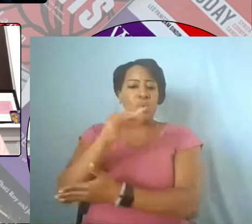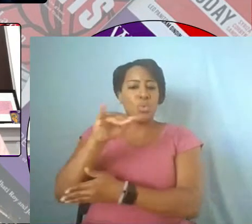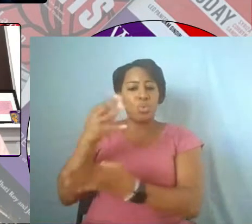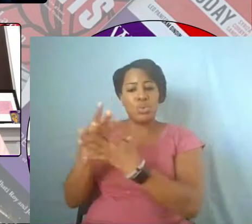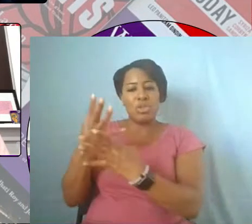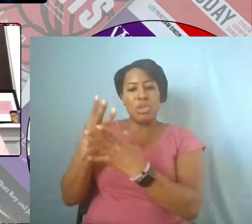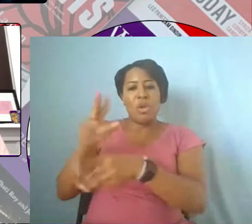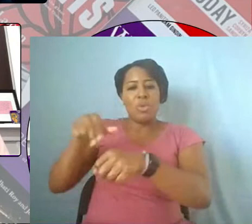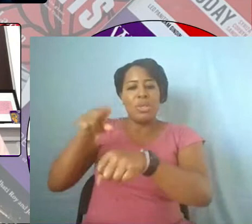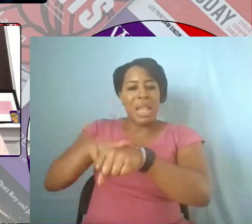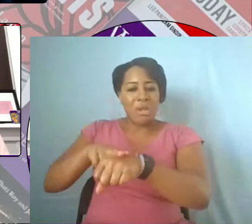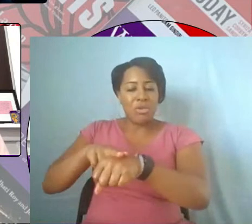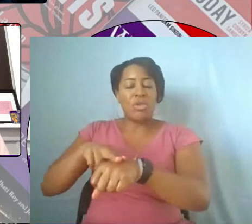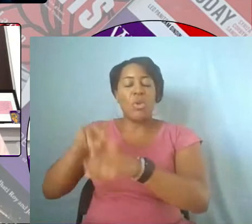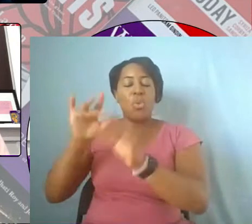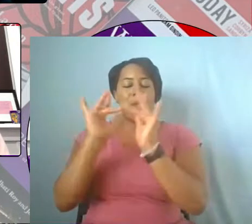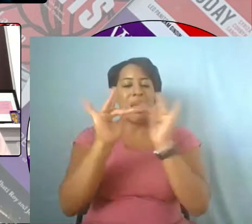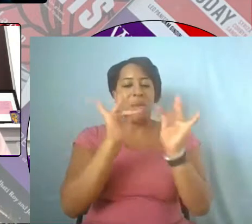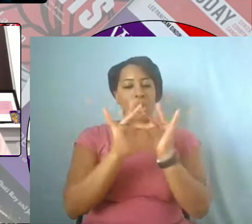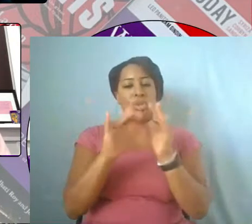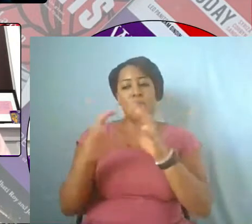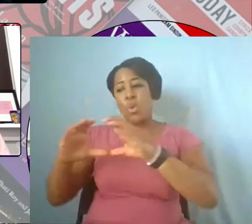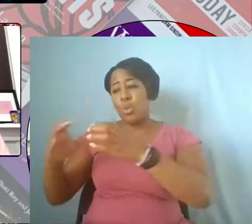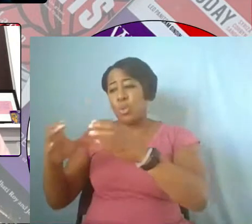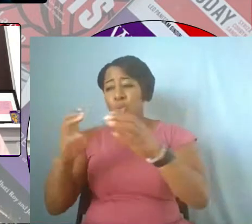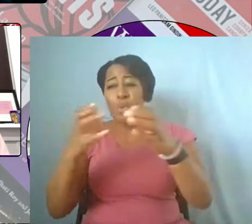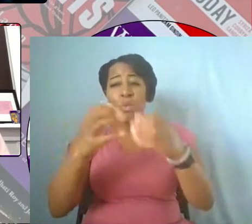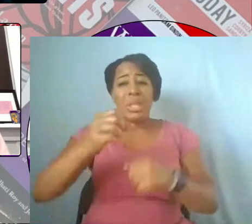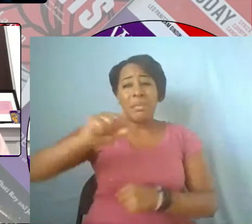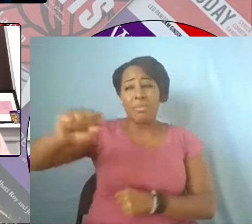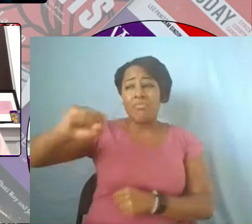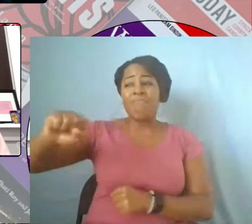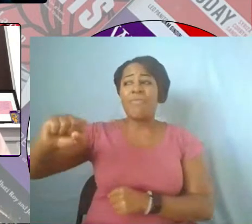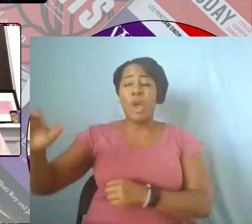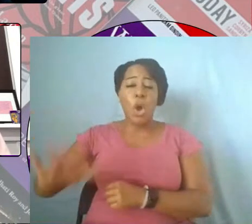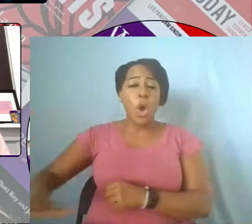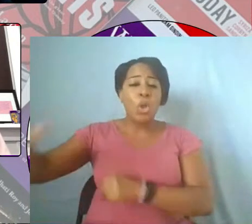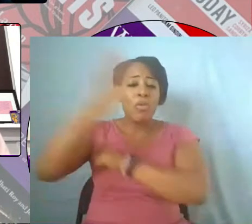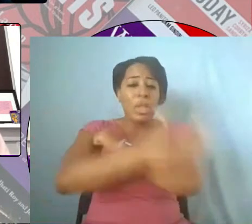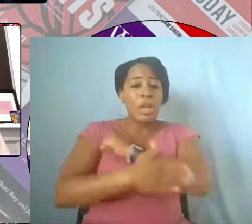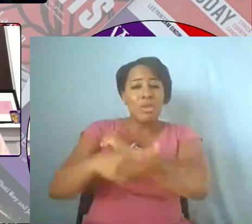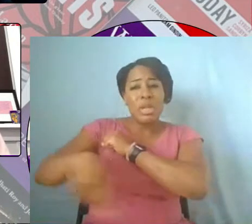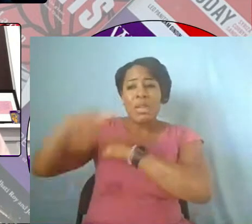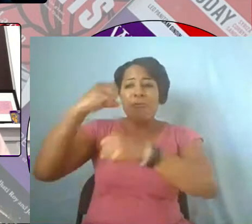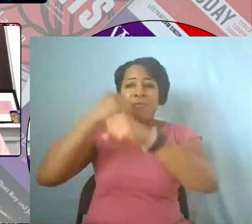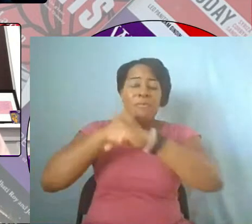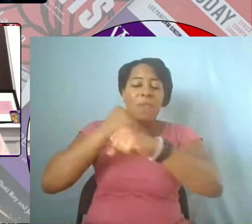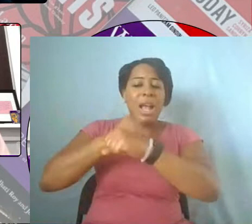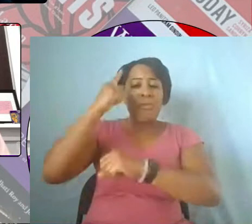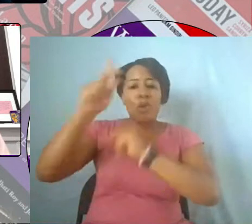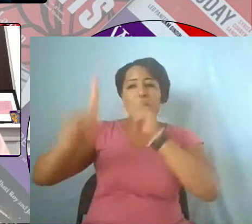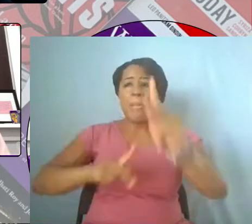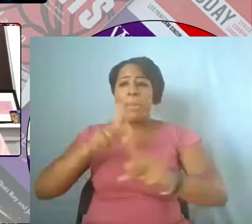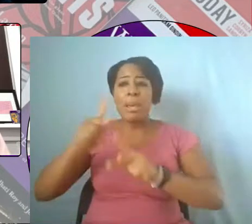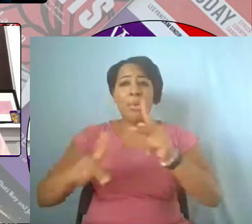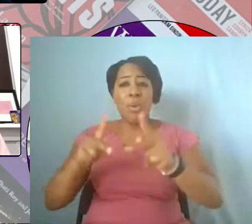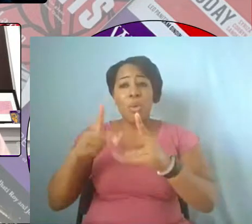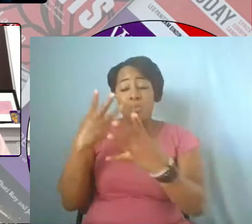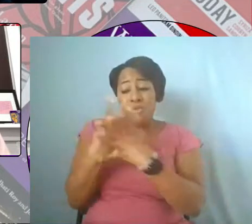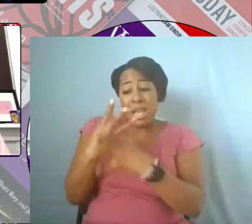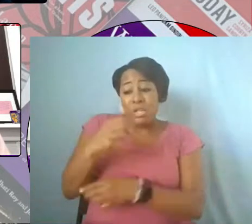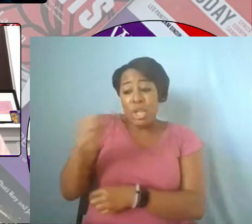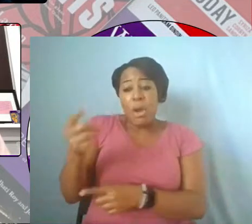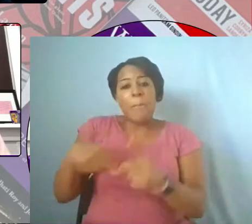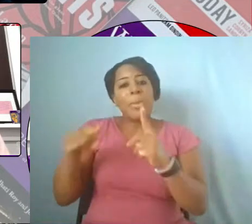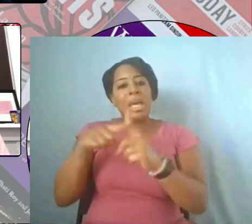groups and campaigns across the country who are fighting for the freedom of people in jails and stopping jail expansion. And my